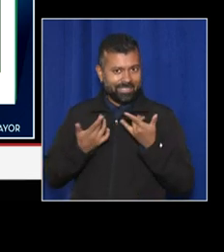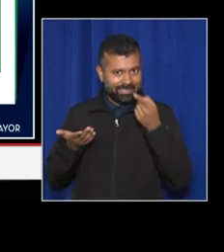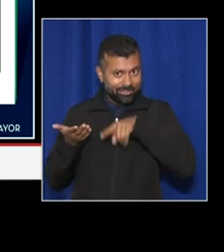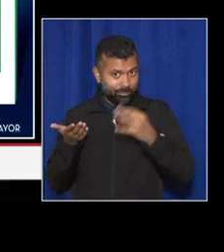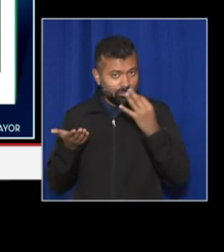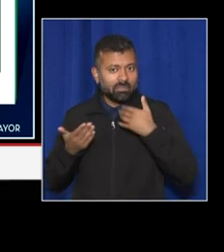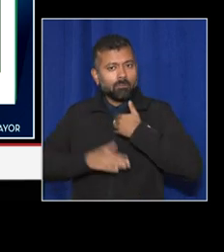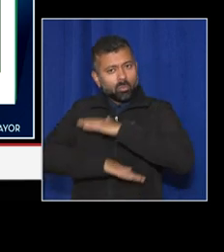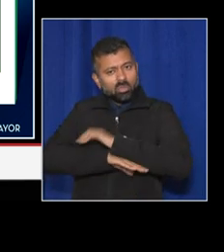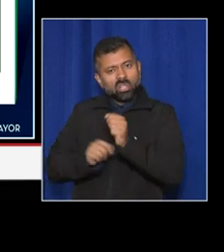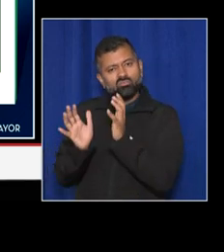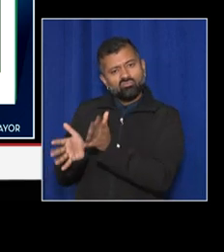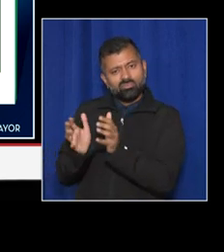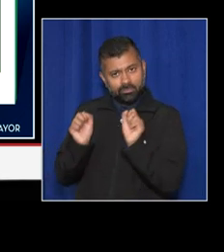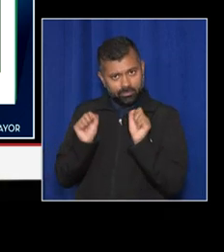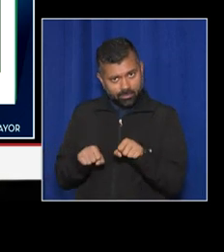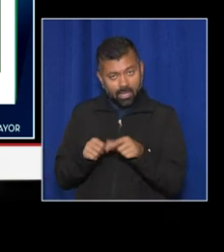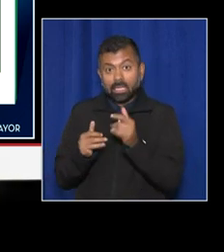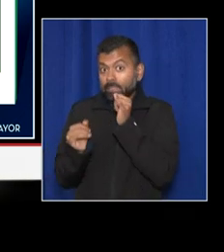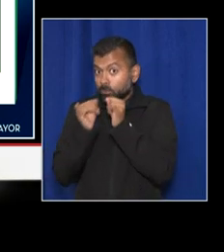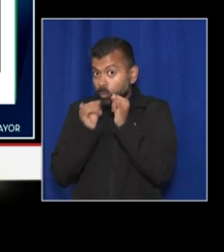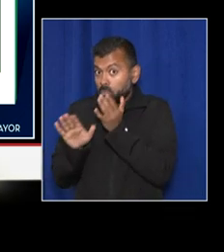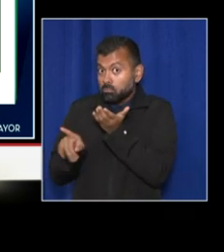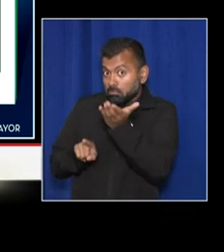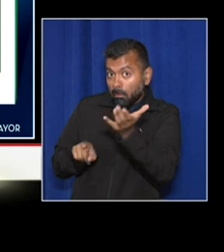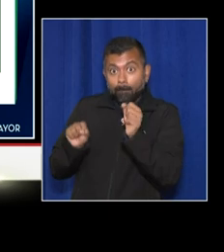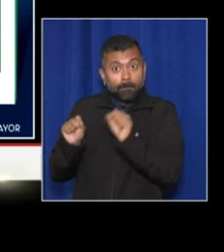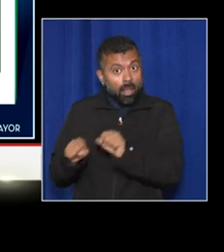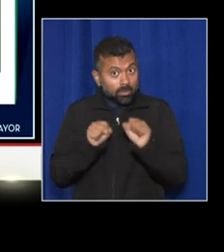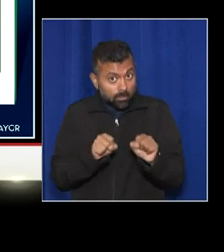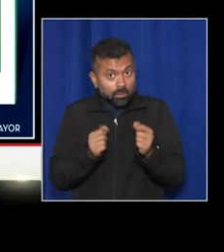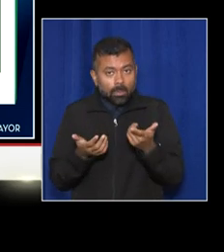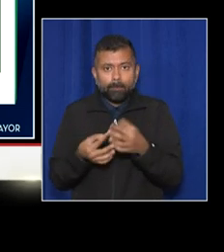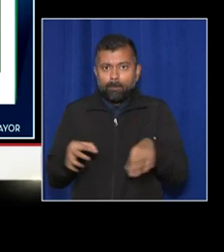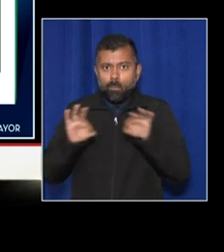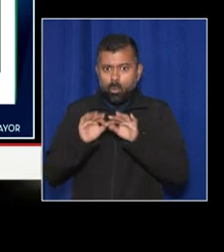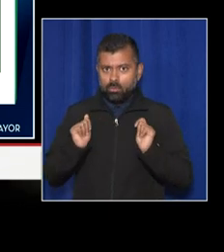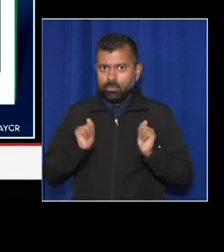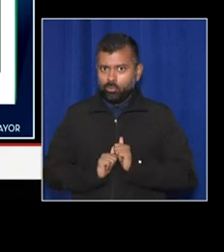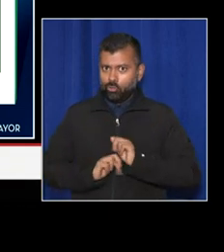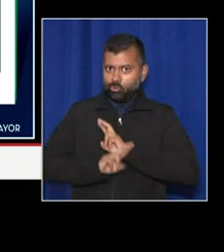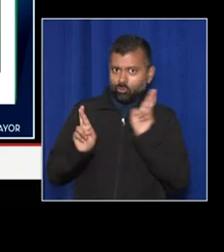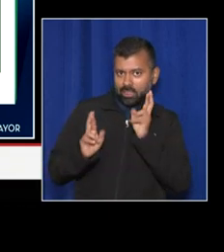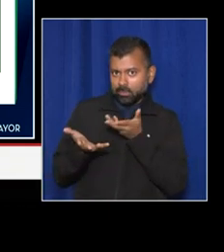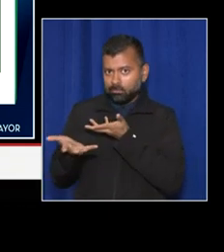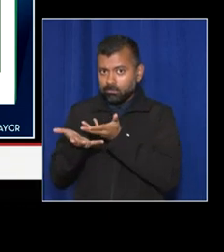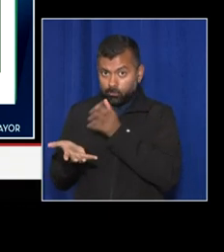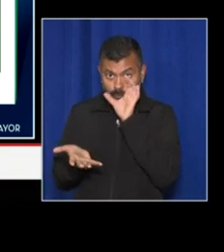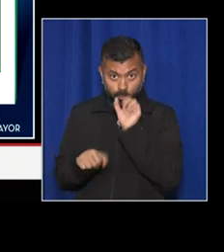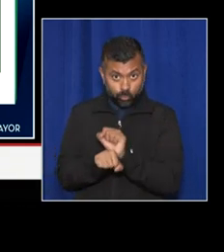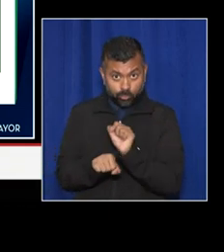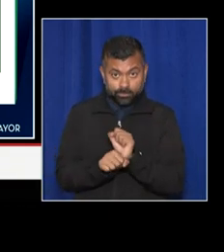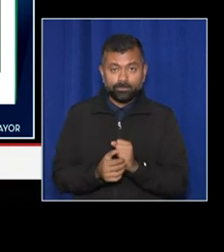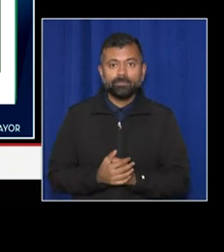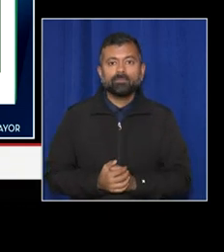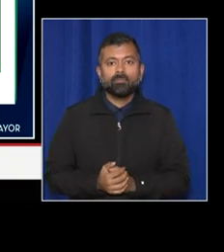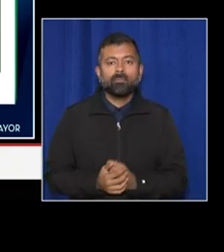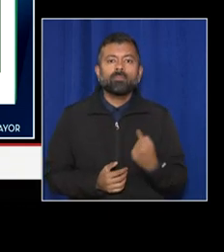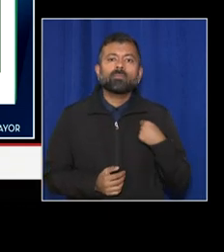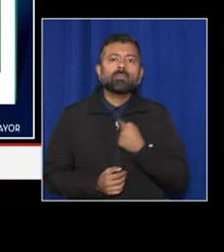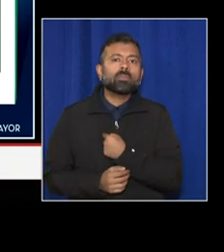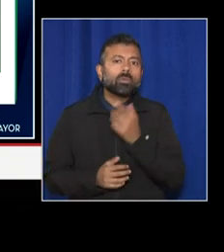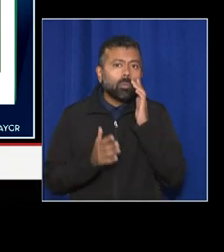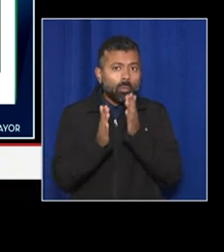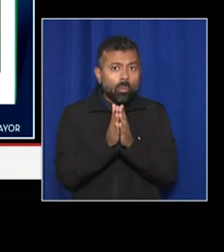be opportunities for them to extend contingent offers at the actual hiring event, and we're going to ask employers, if they don't extend them